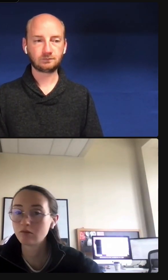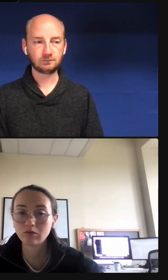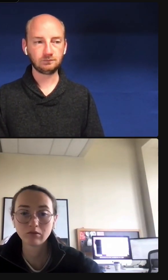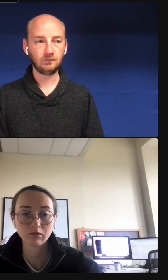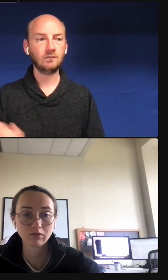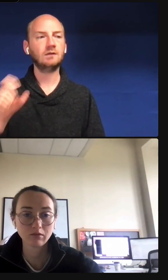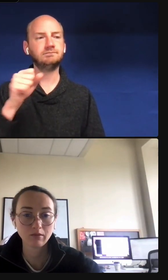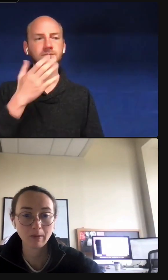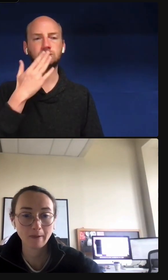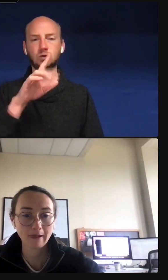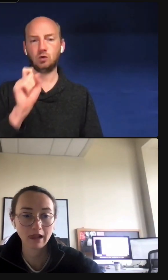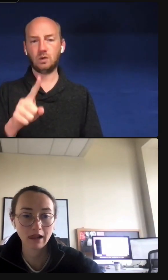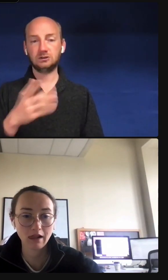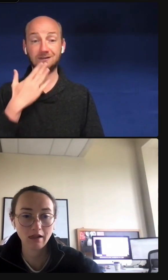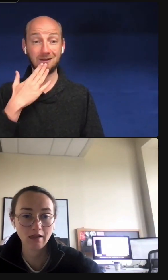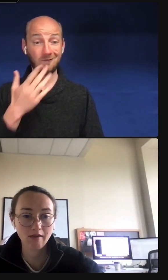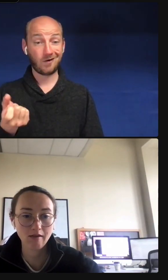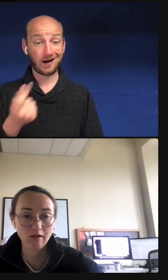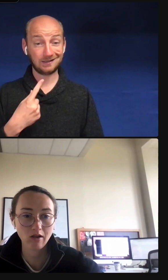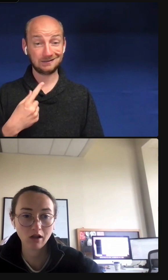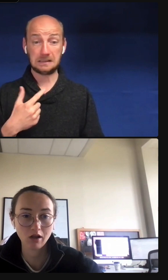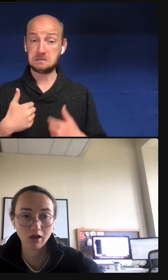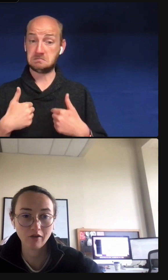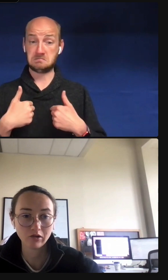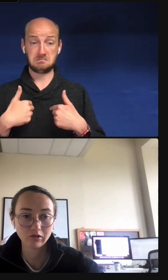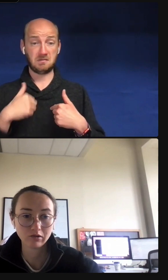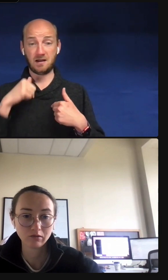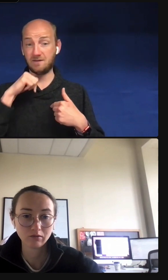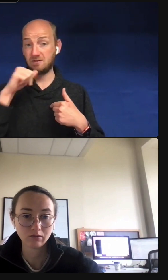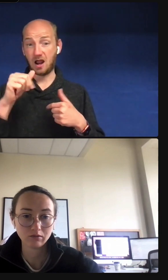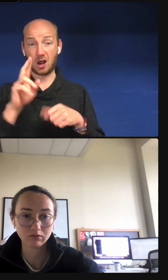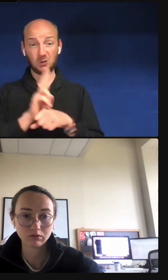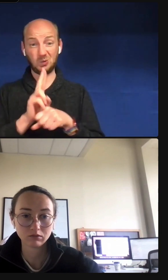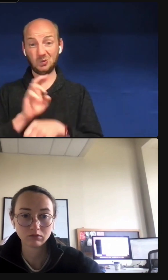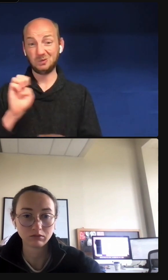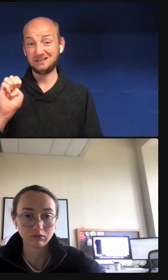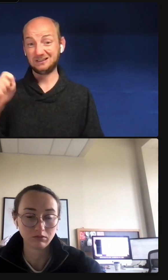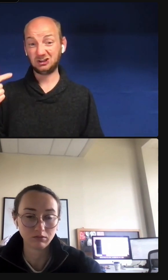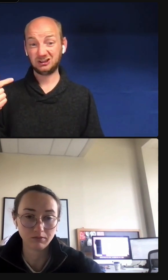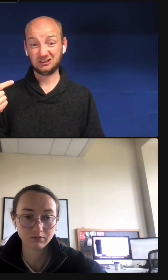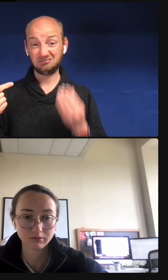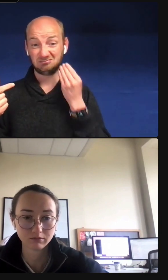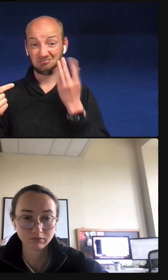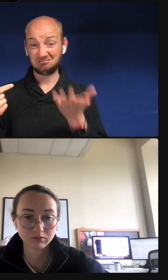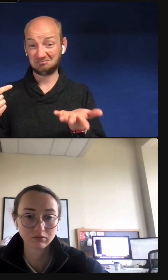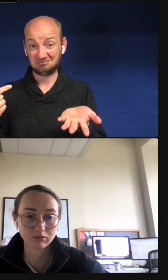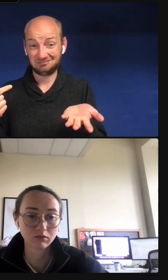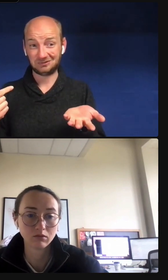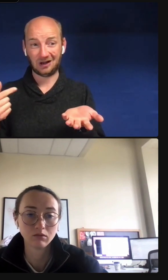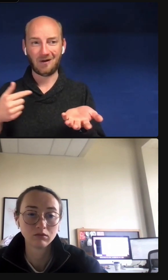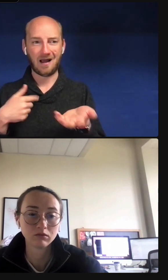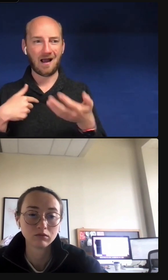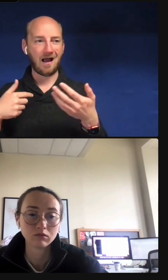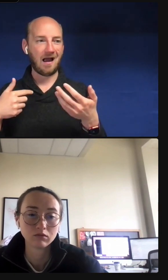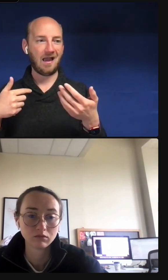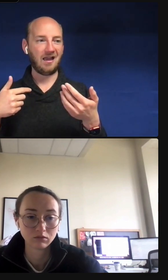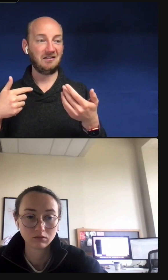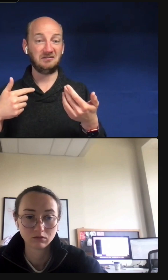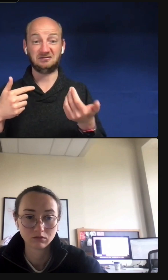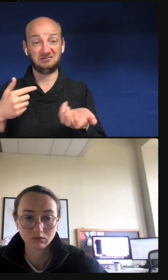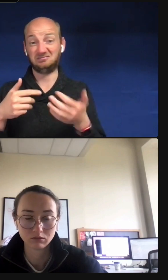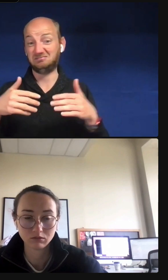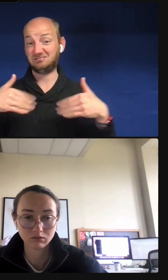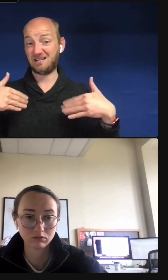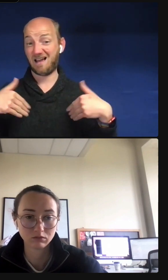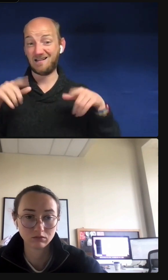asking. Unfortunately, I haven't worked in the EEG domain, so I haven't been able to test this this question at